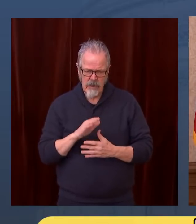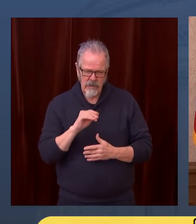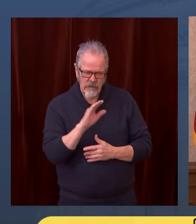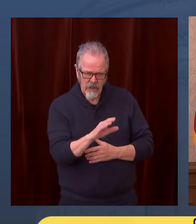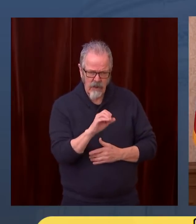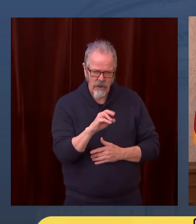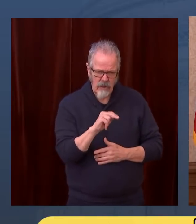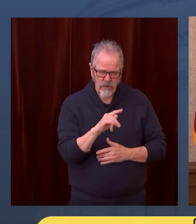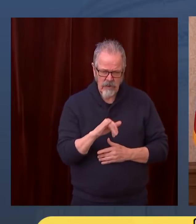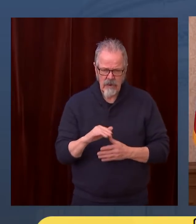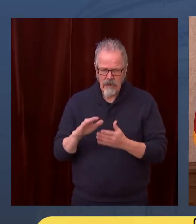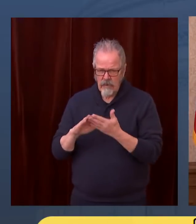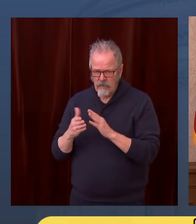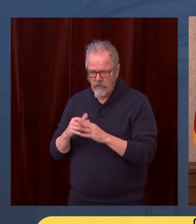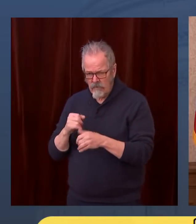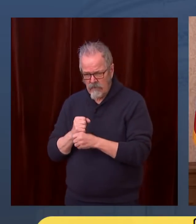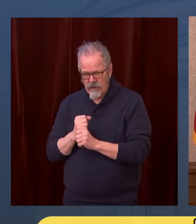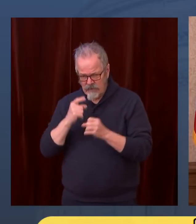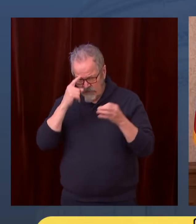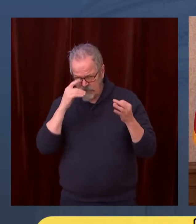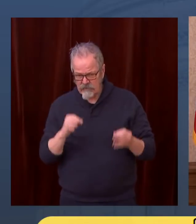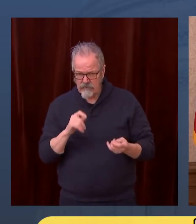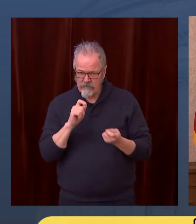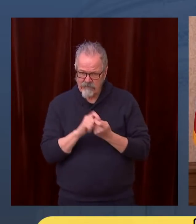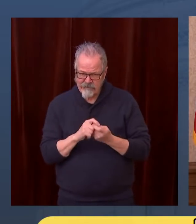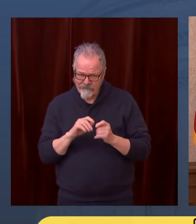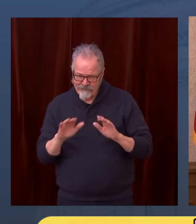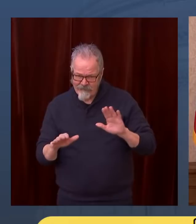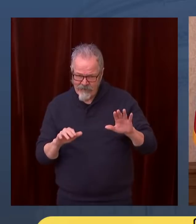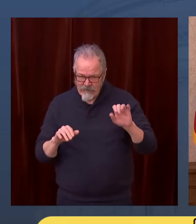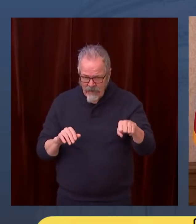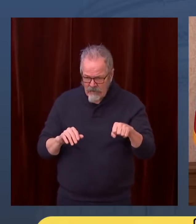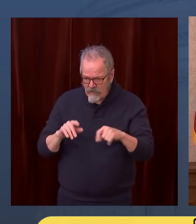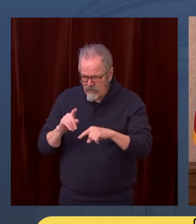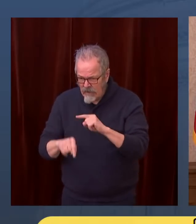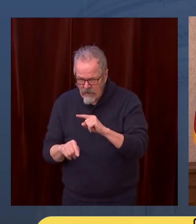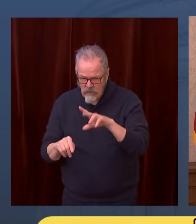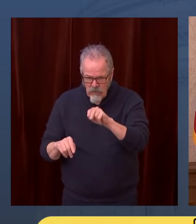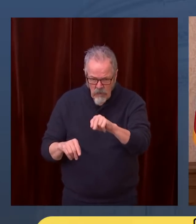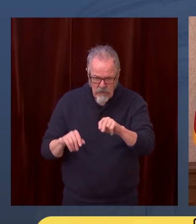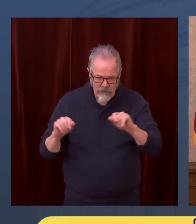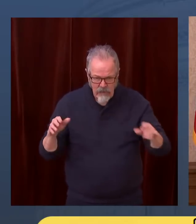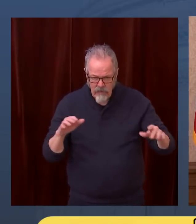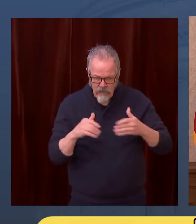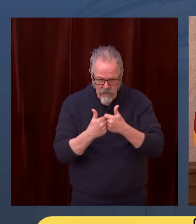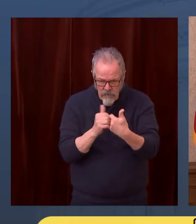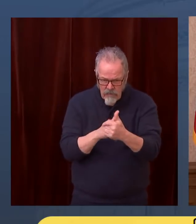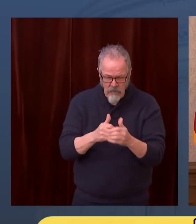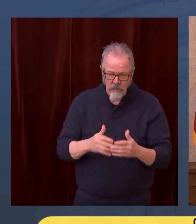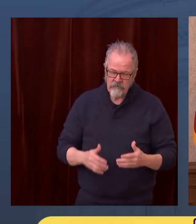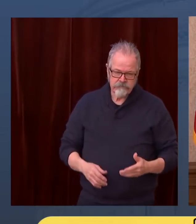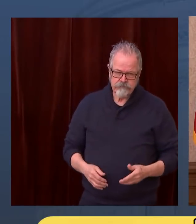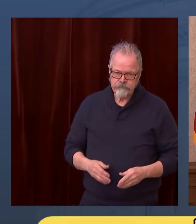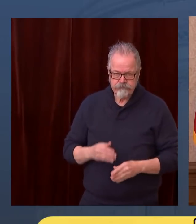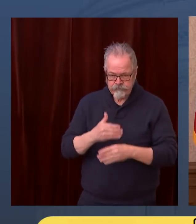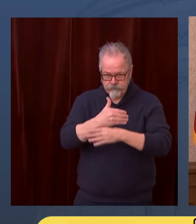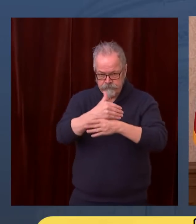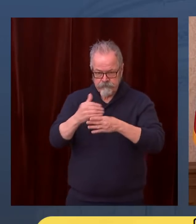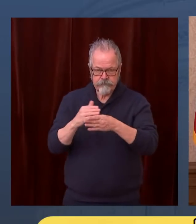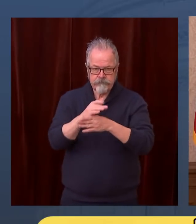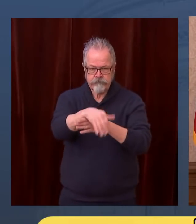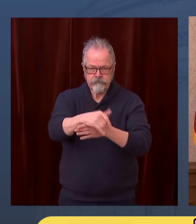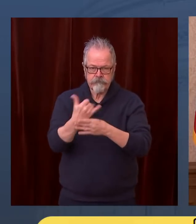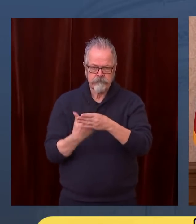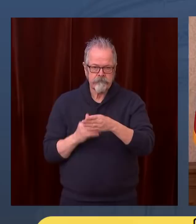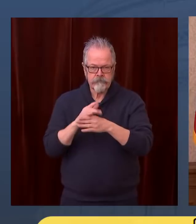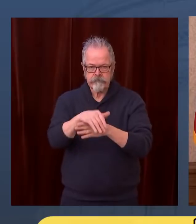make that slicing and dicing the state up into all those subunits. It did not work as well. It created a